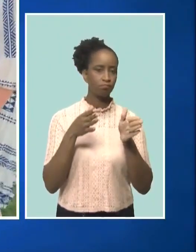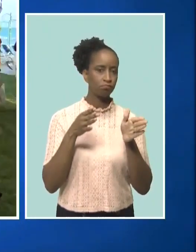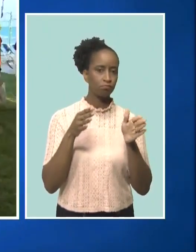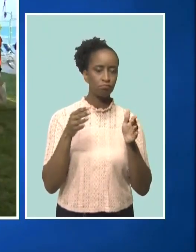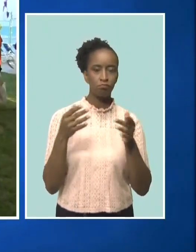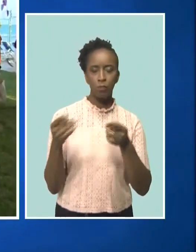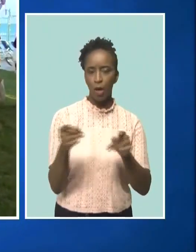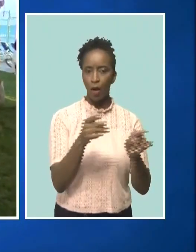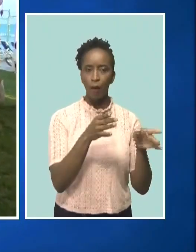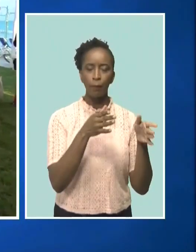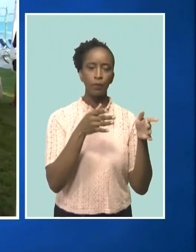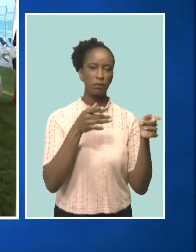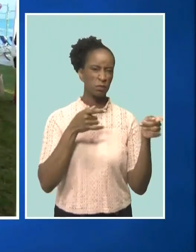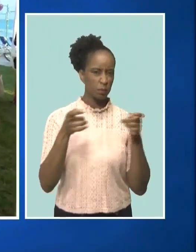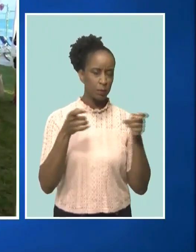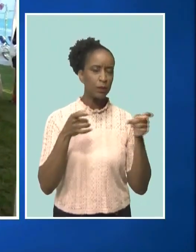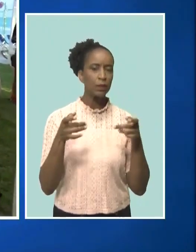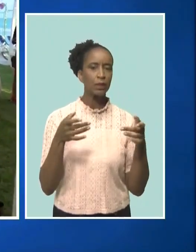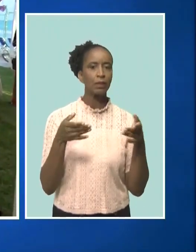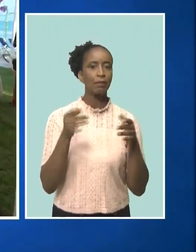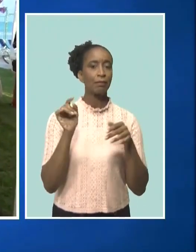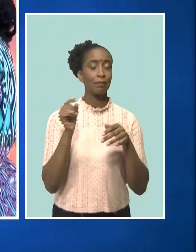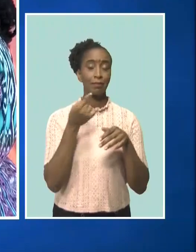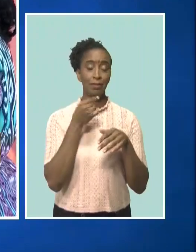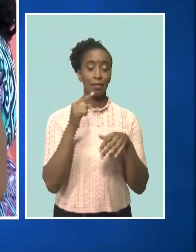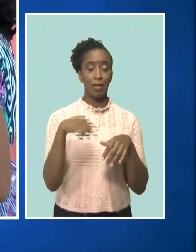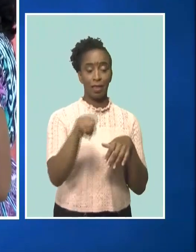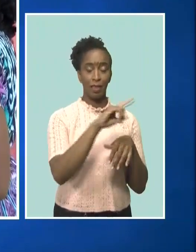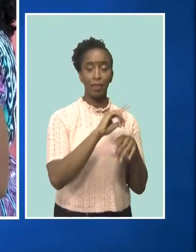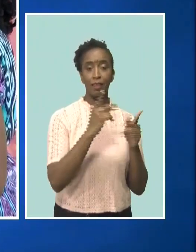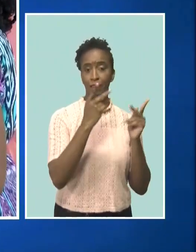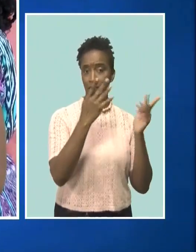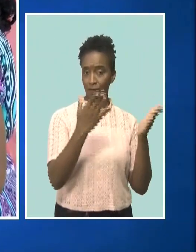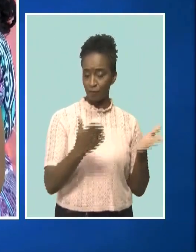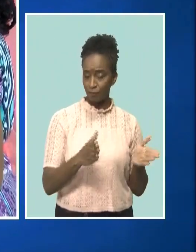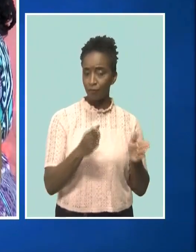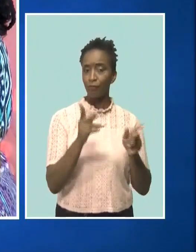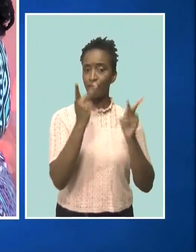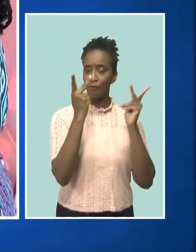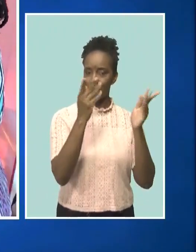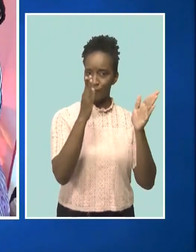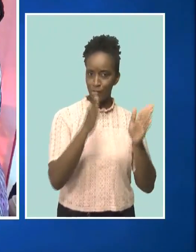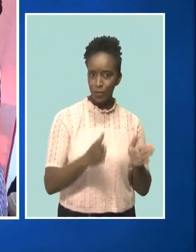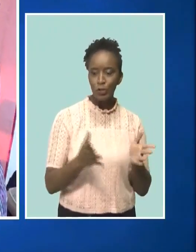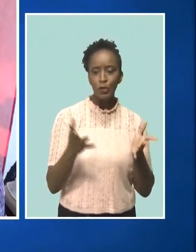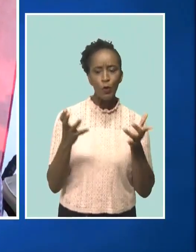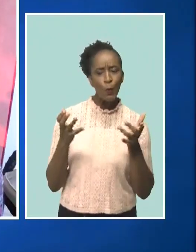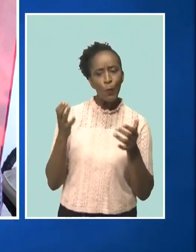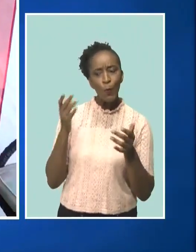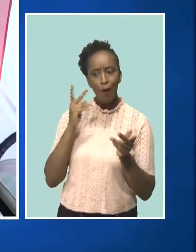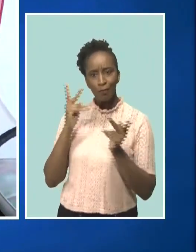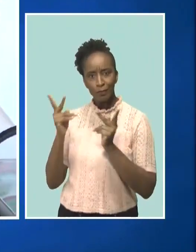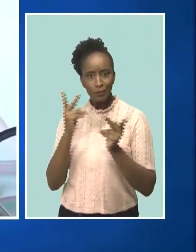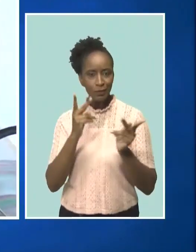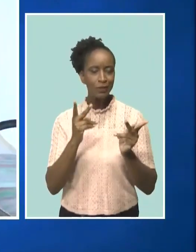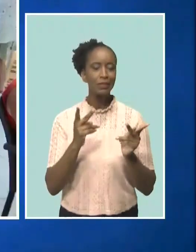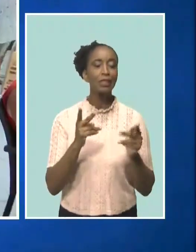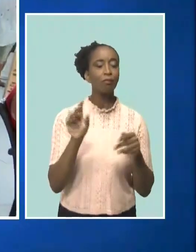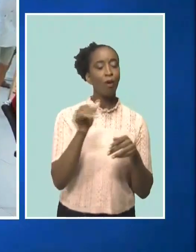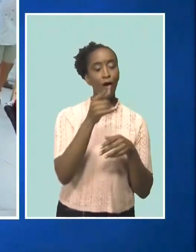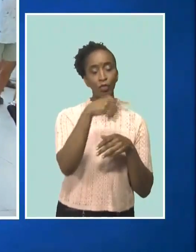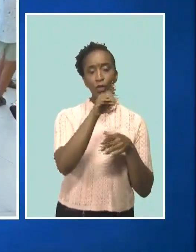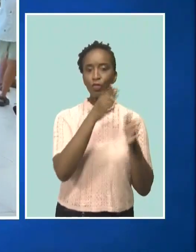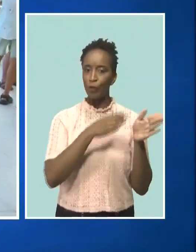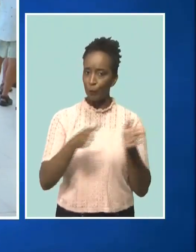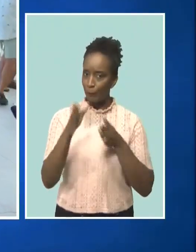souvenirs, while first-timers make it a talking point and add it to their bucket list for the next visit. So as we